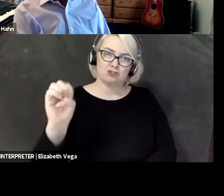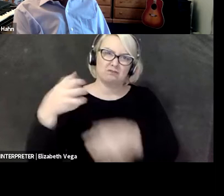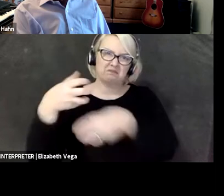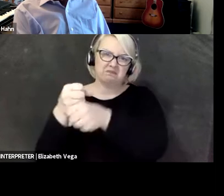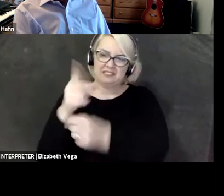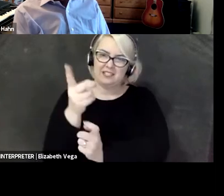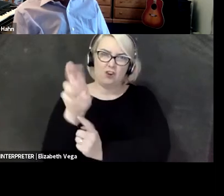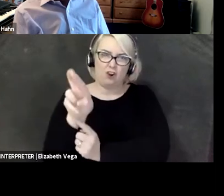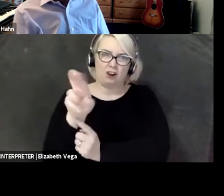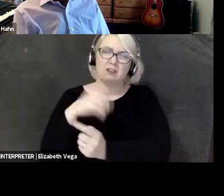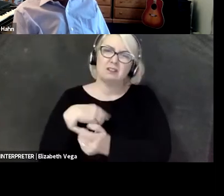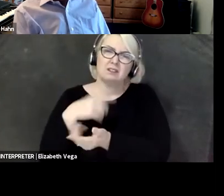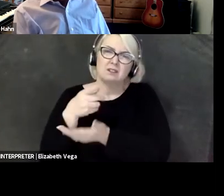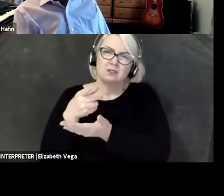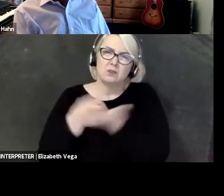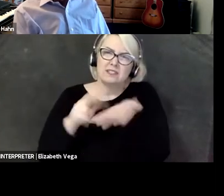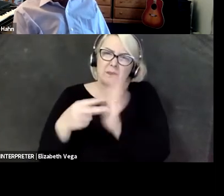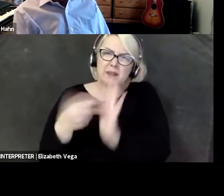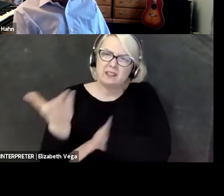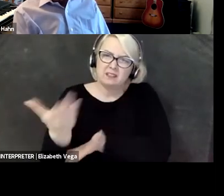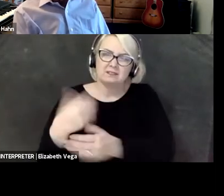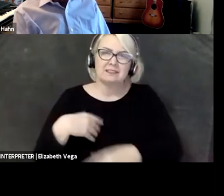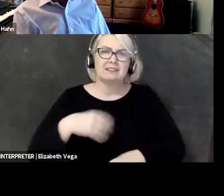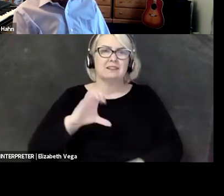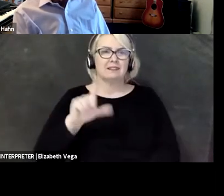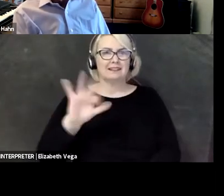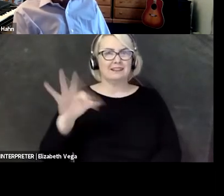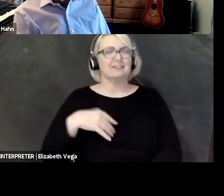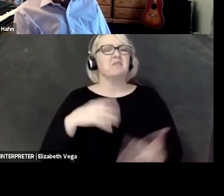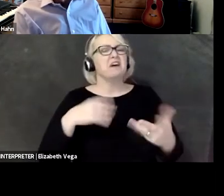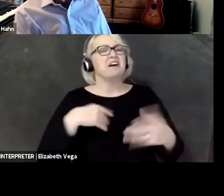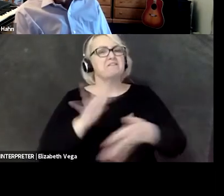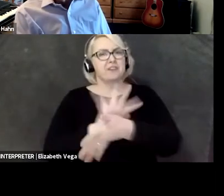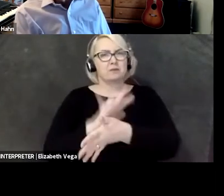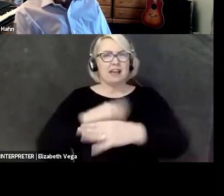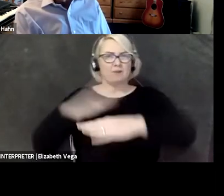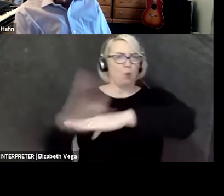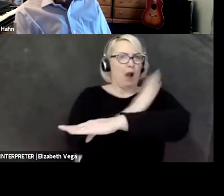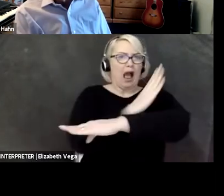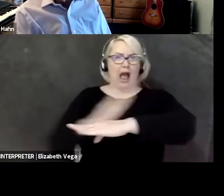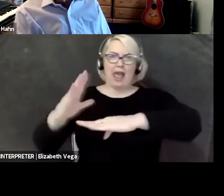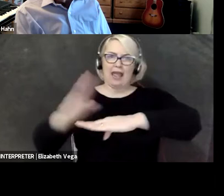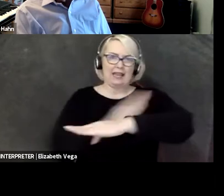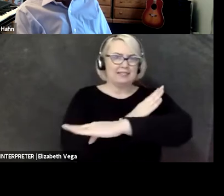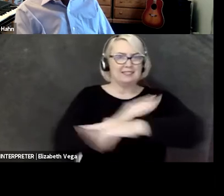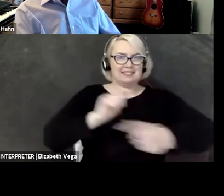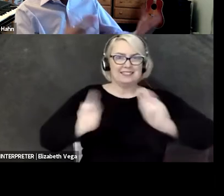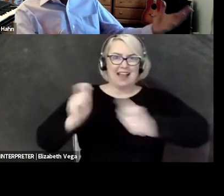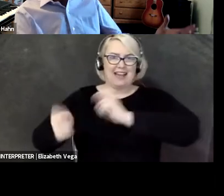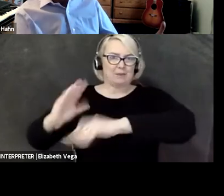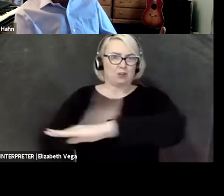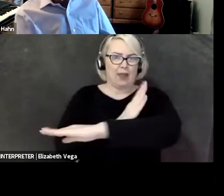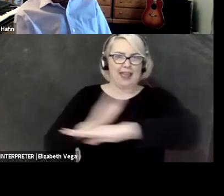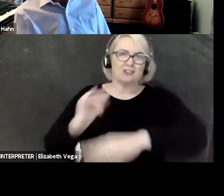films have a wide dynamic range, which refers to the volume of a film, where you've got you'll have